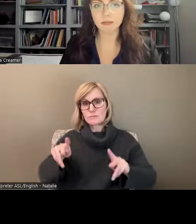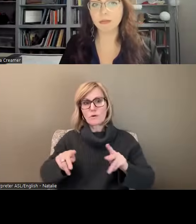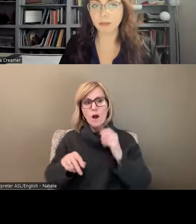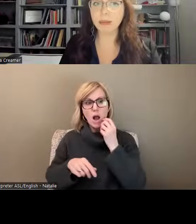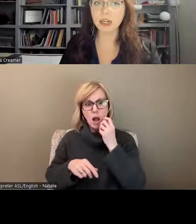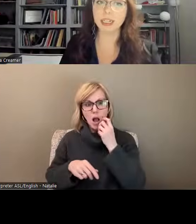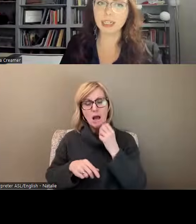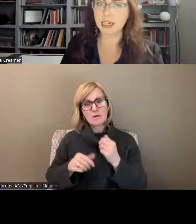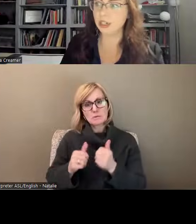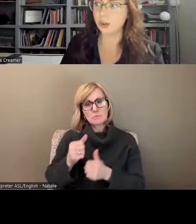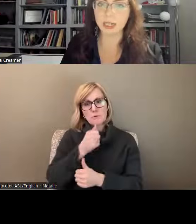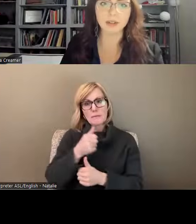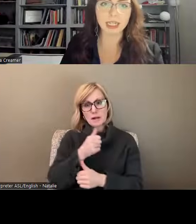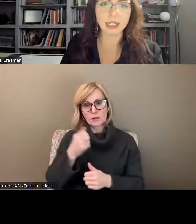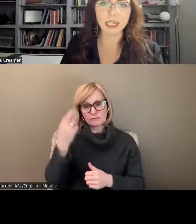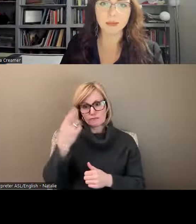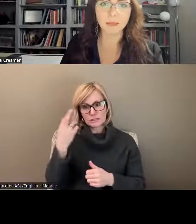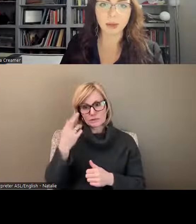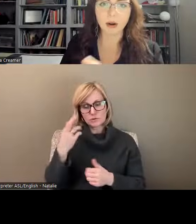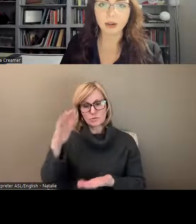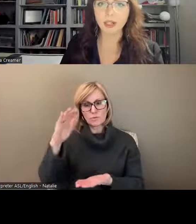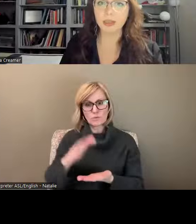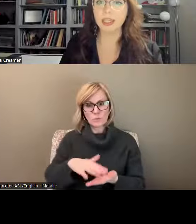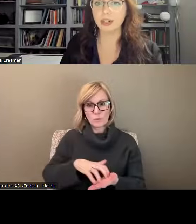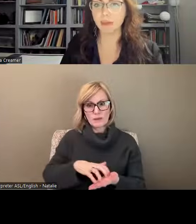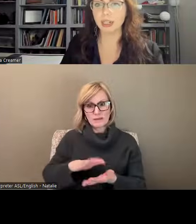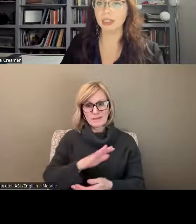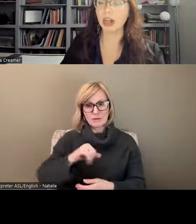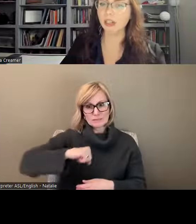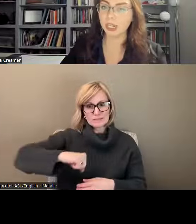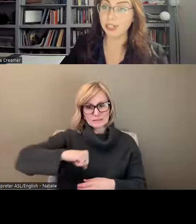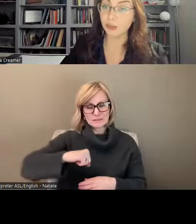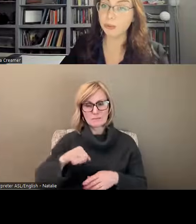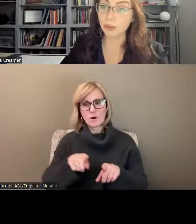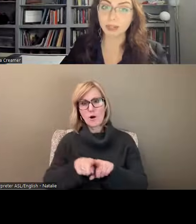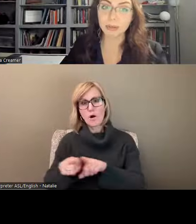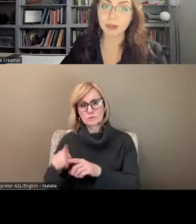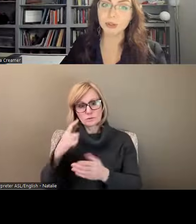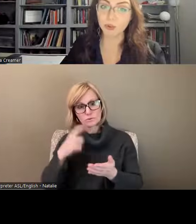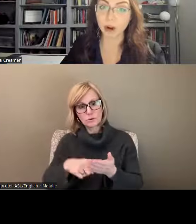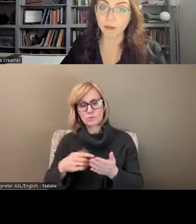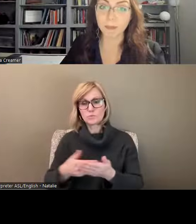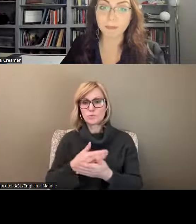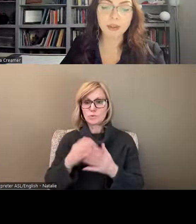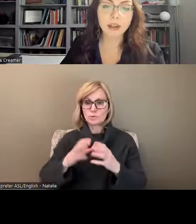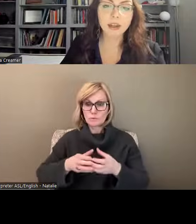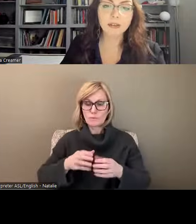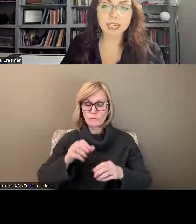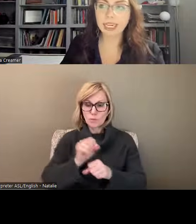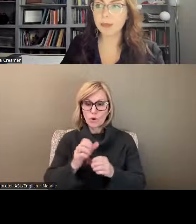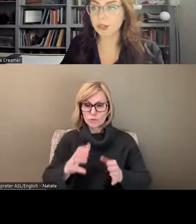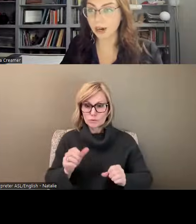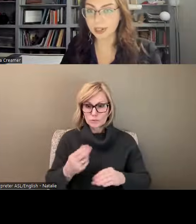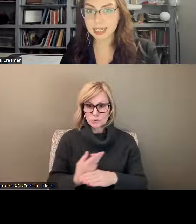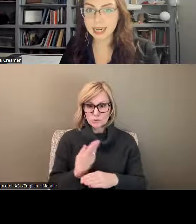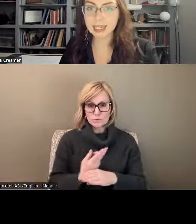was primarily intended to weaken resistance, but also with the inscriptions acknowledging the new pool of labor to draw from. For